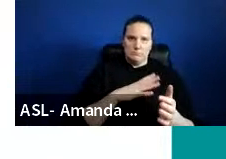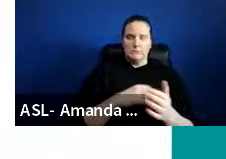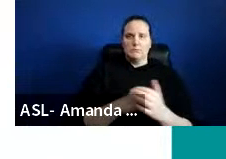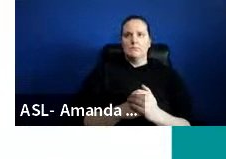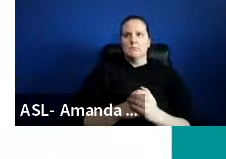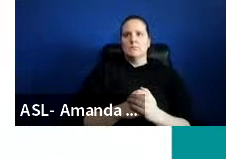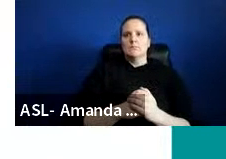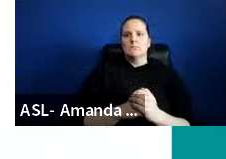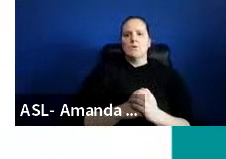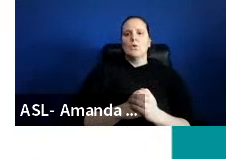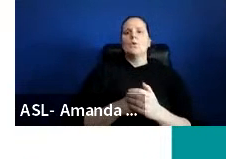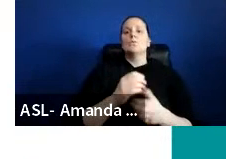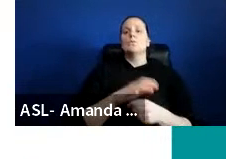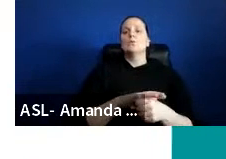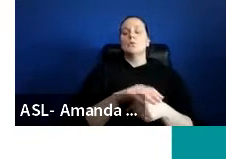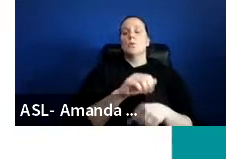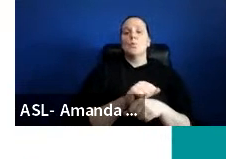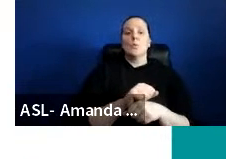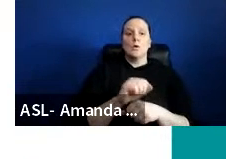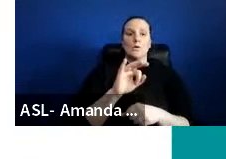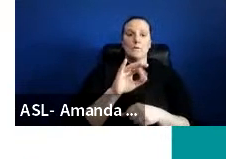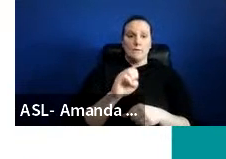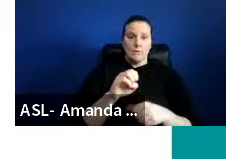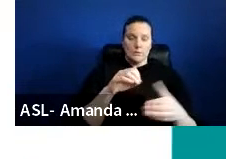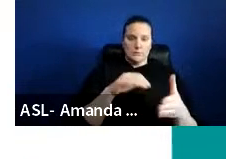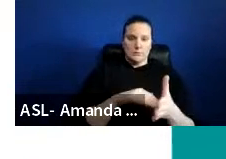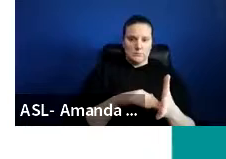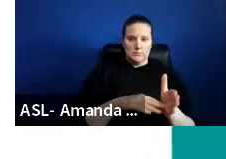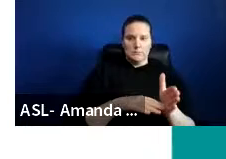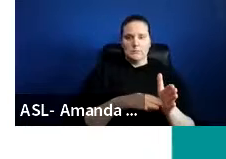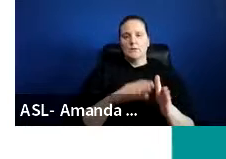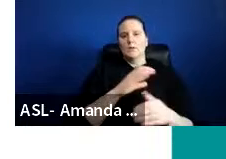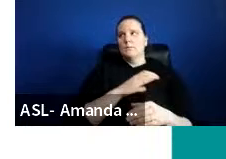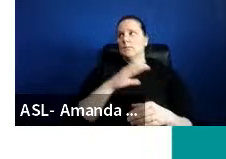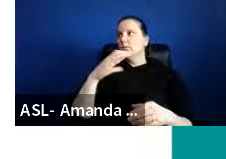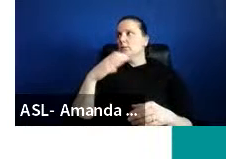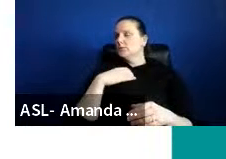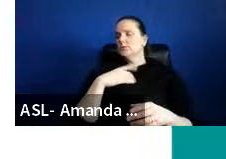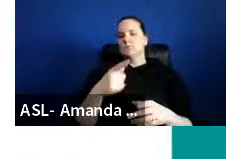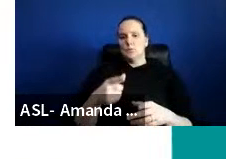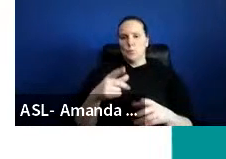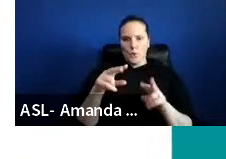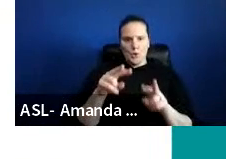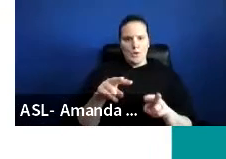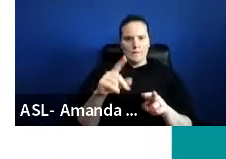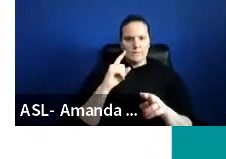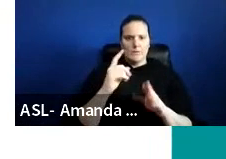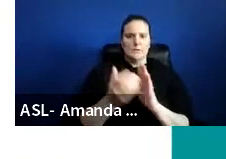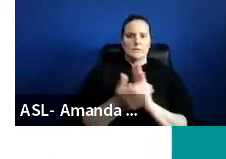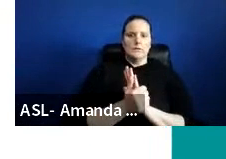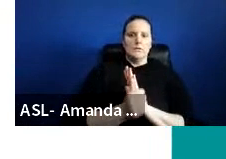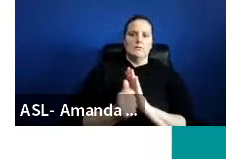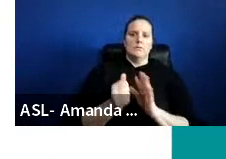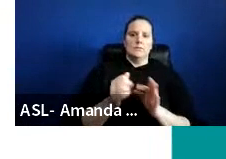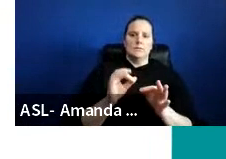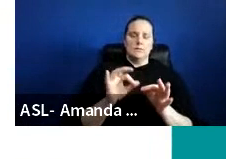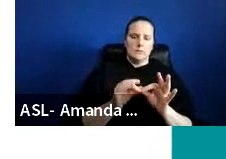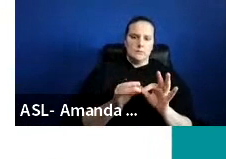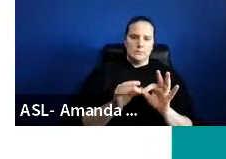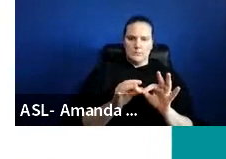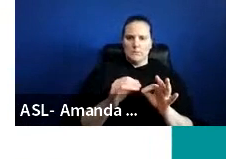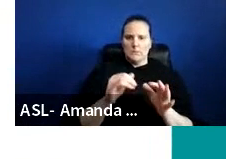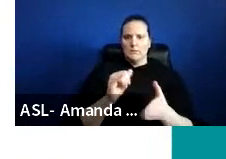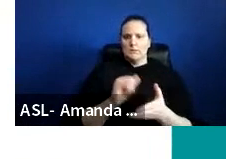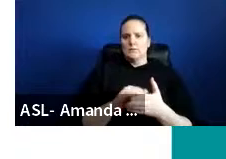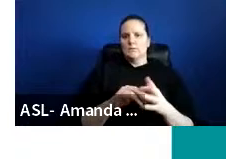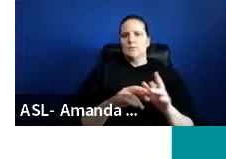So the regional workforce study was developed or commissioned because we are looking for a skilled and diverse workforce that's ready to